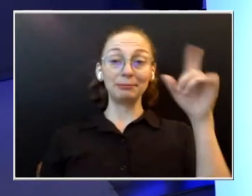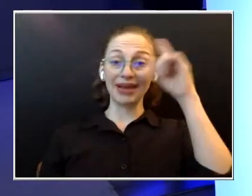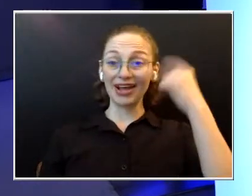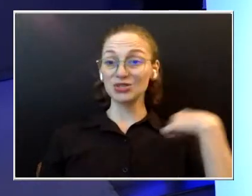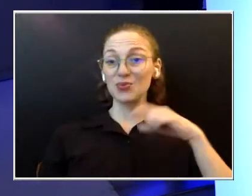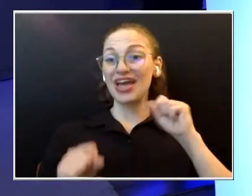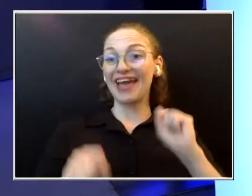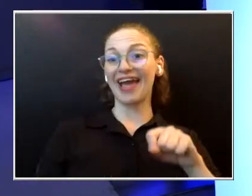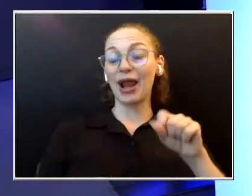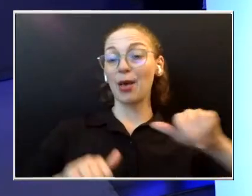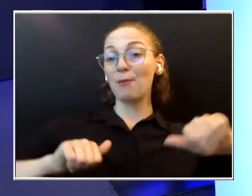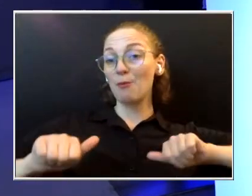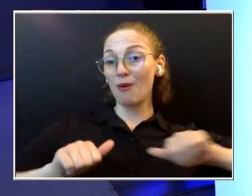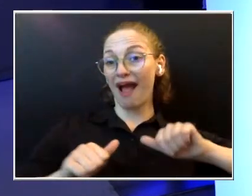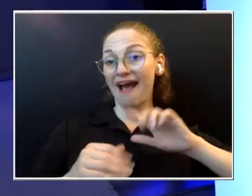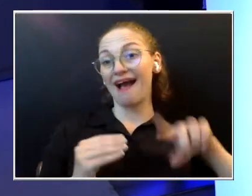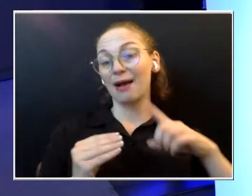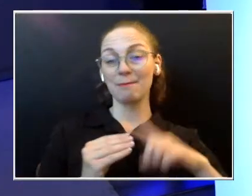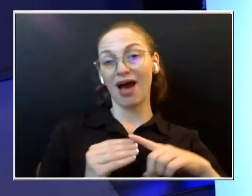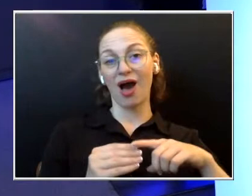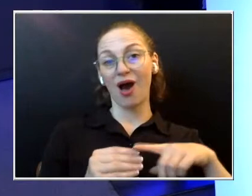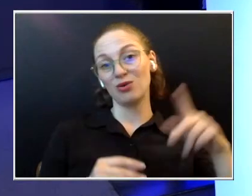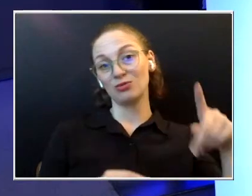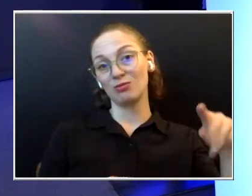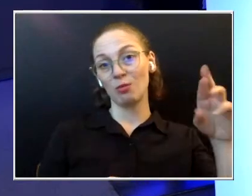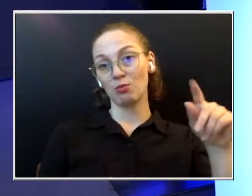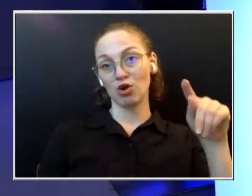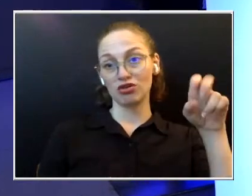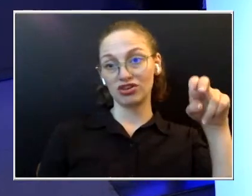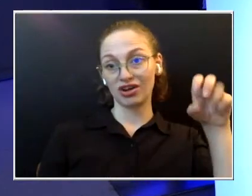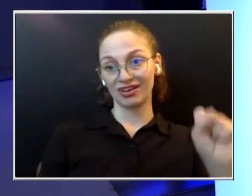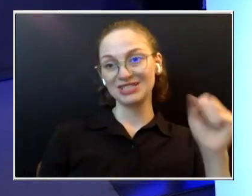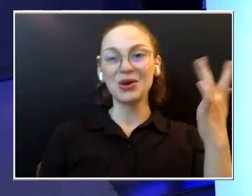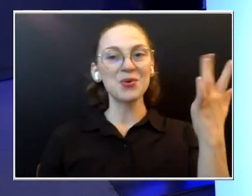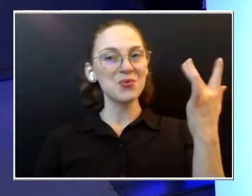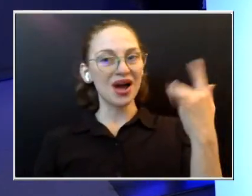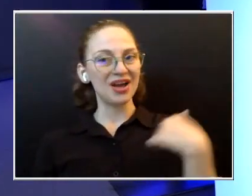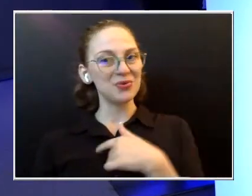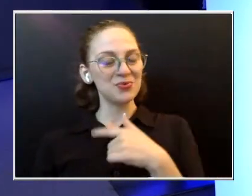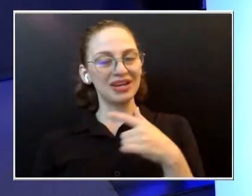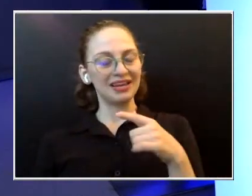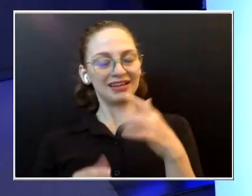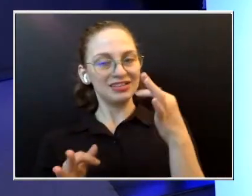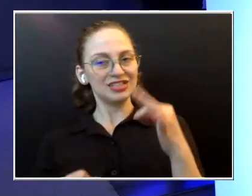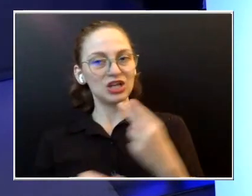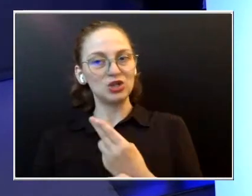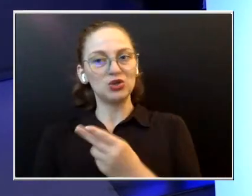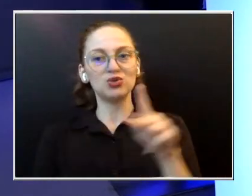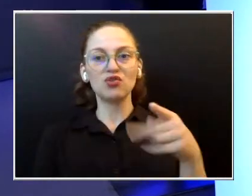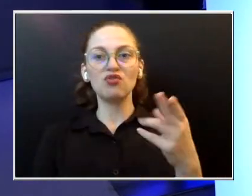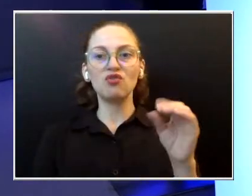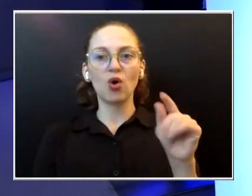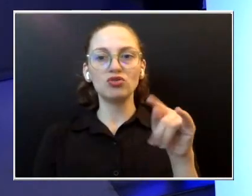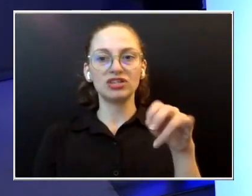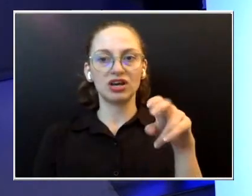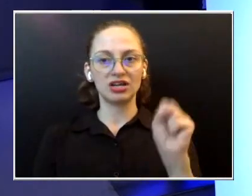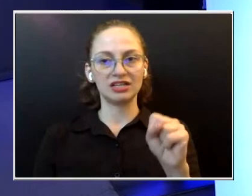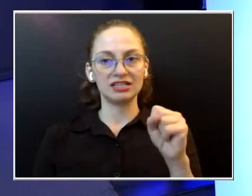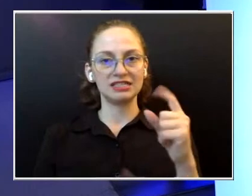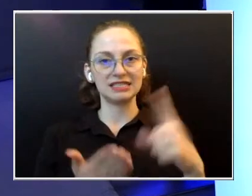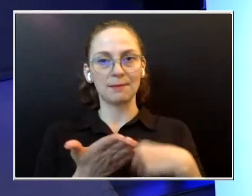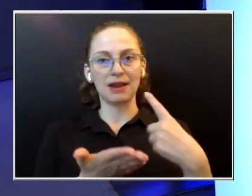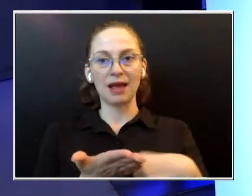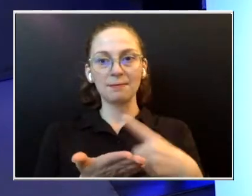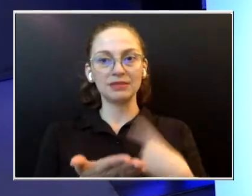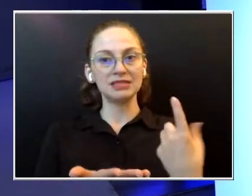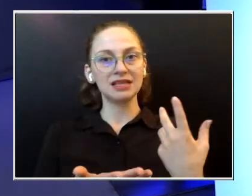bragging about them all the time, and why sometimes we have to use photons instead of a Sure. proton. So as you indicated, somebody have given us a different name because they sound so much alike, I get